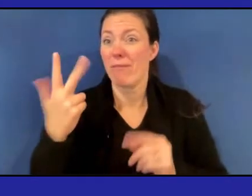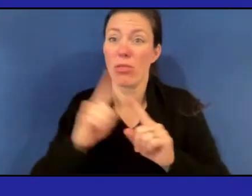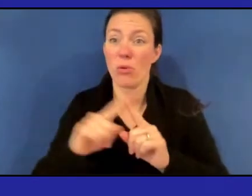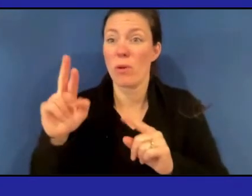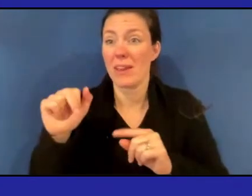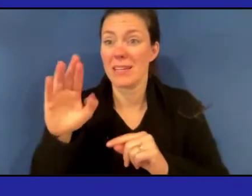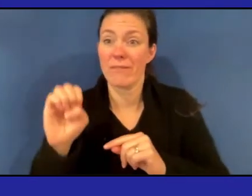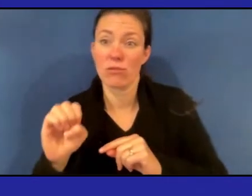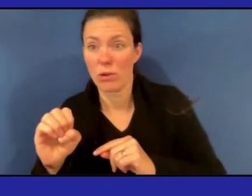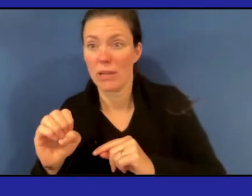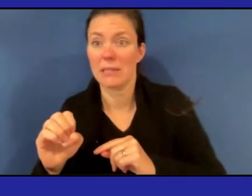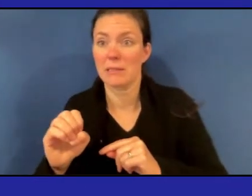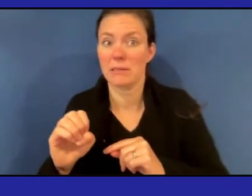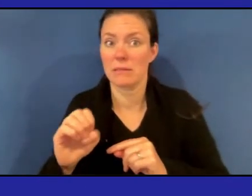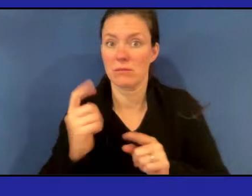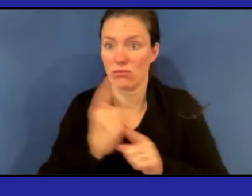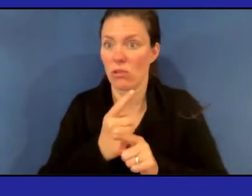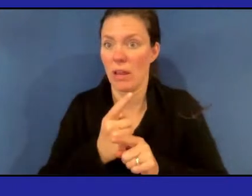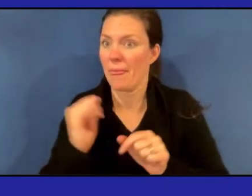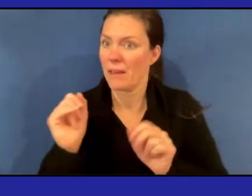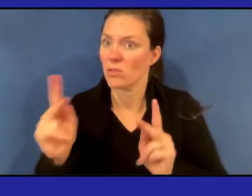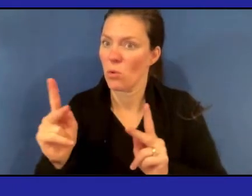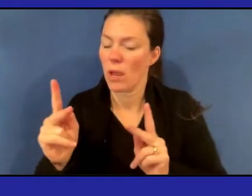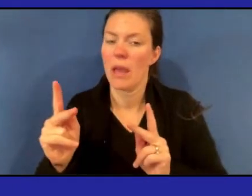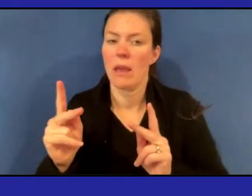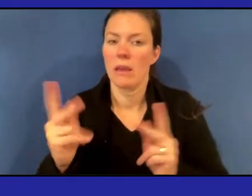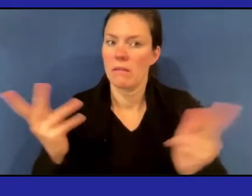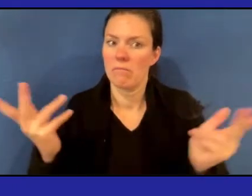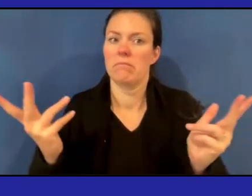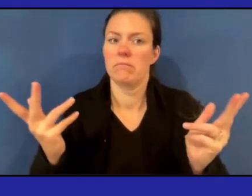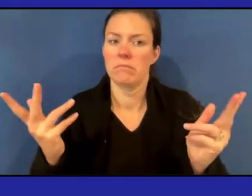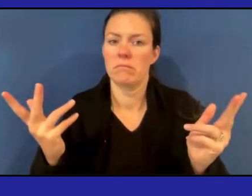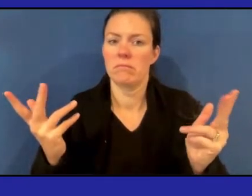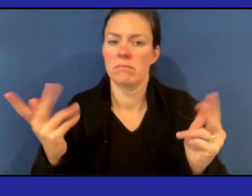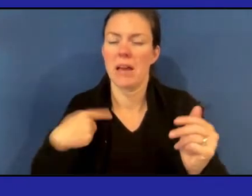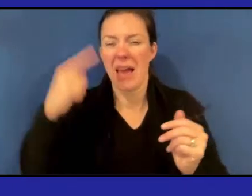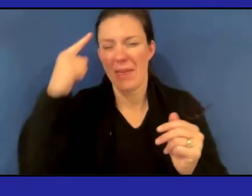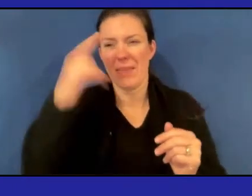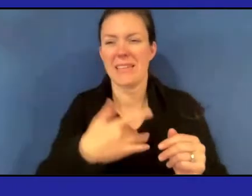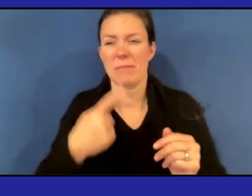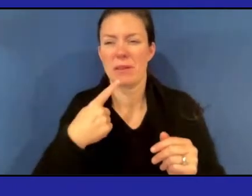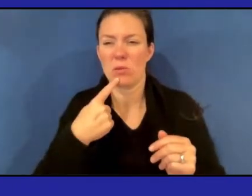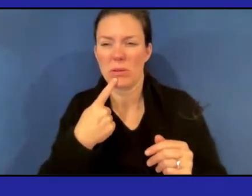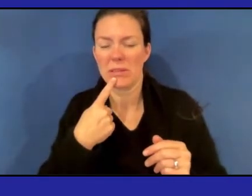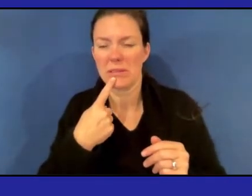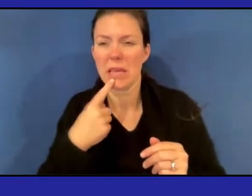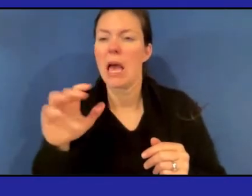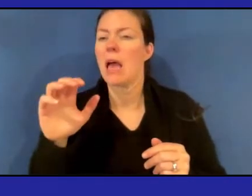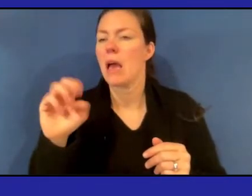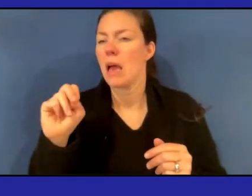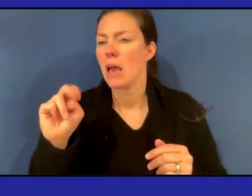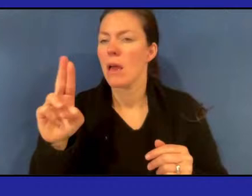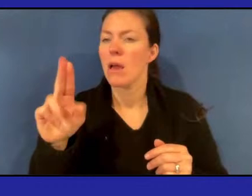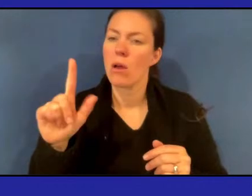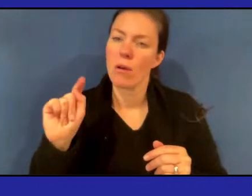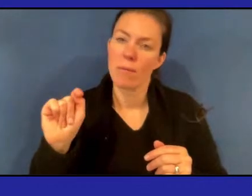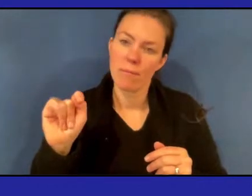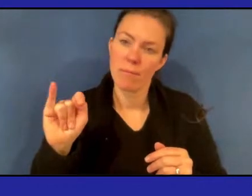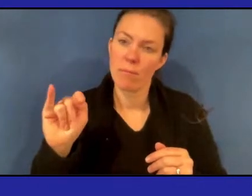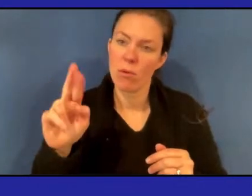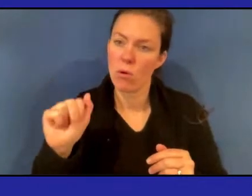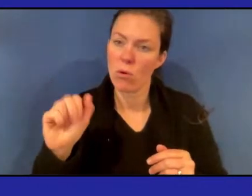look at them and, Yeah. if they're, I think we usually say like multiracial, but yeah. Maybe we can look